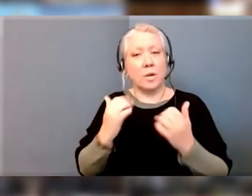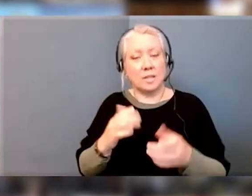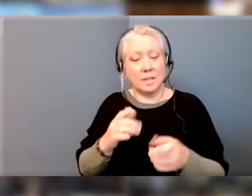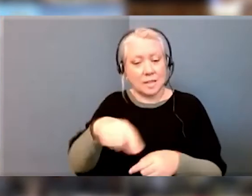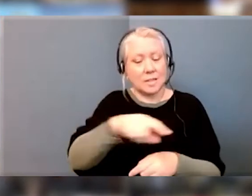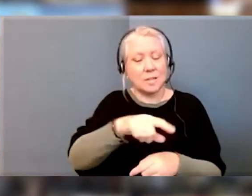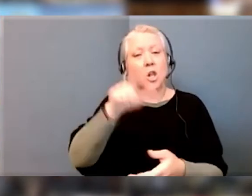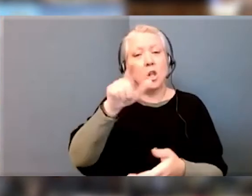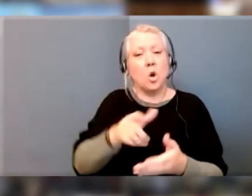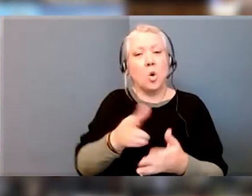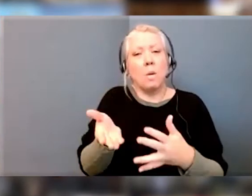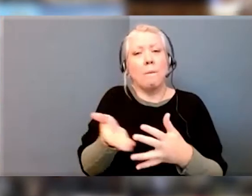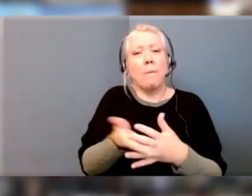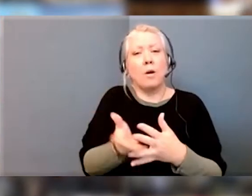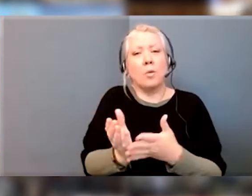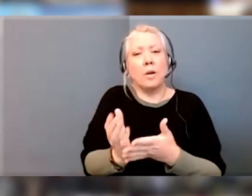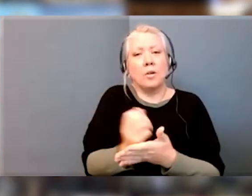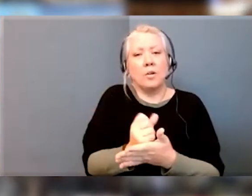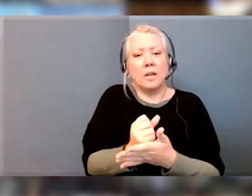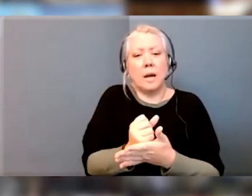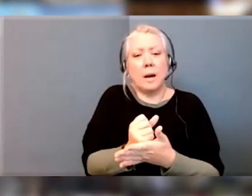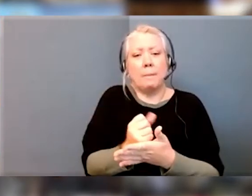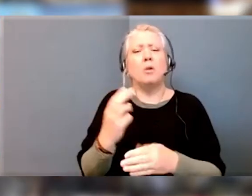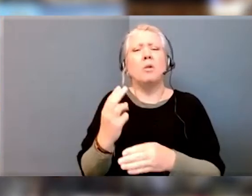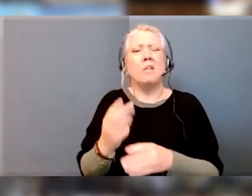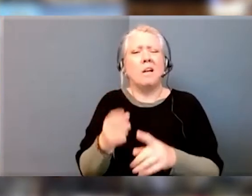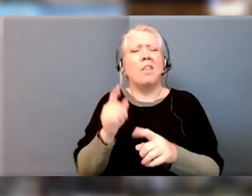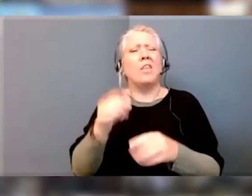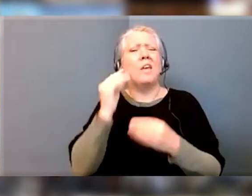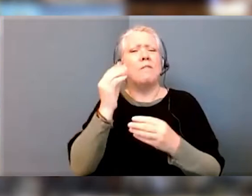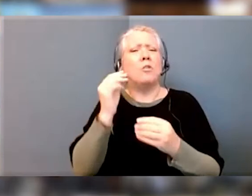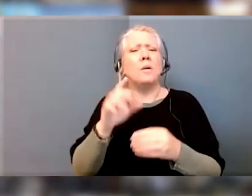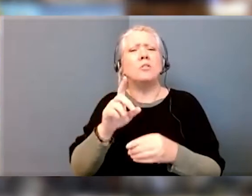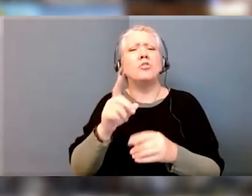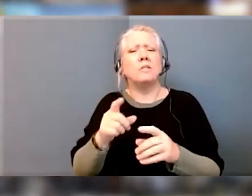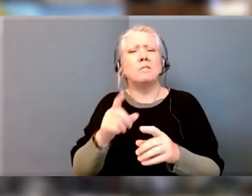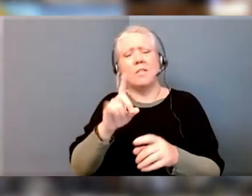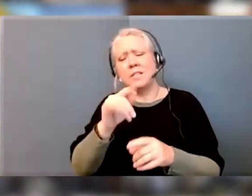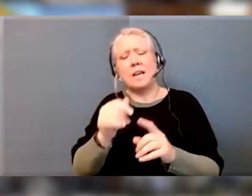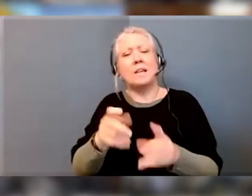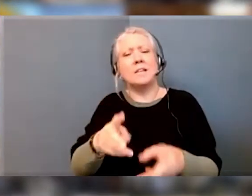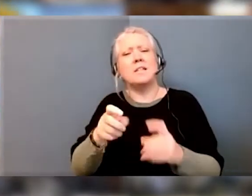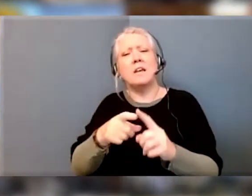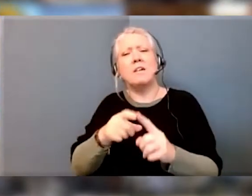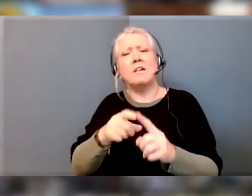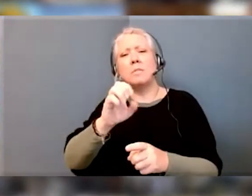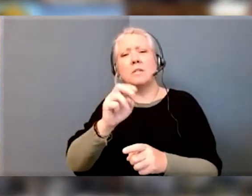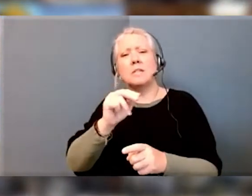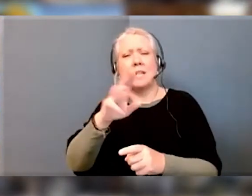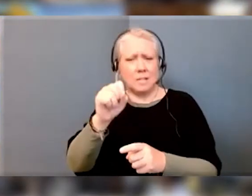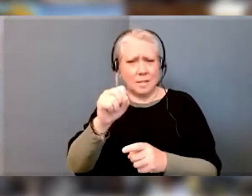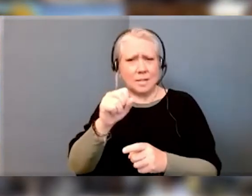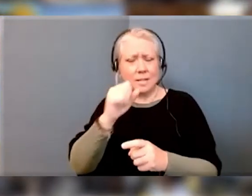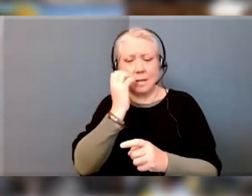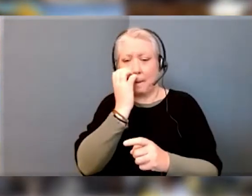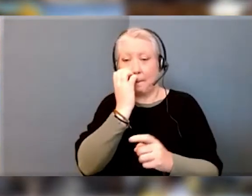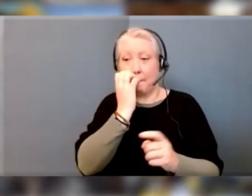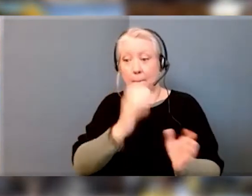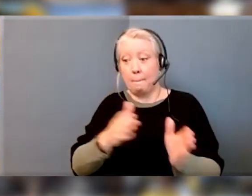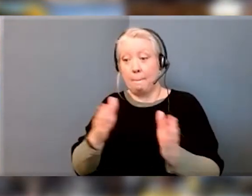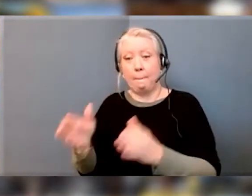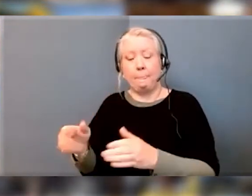income. And this determination is made using census data and census blocks. And then finally, there are some projects that will fall into